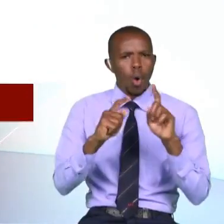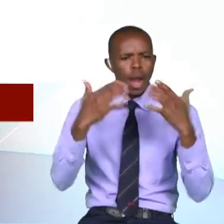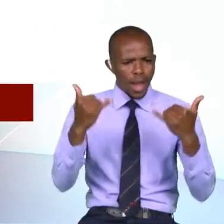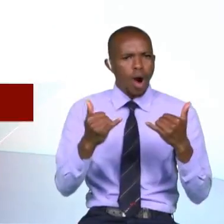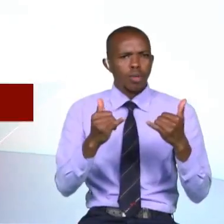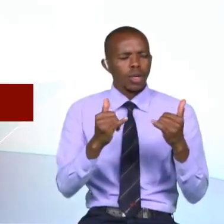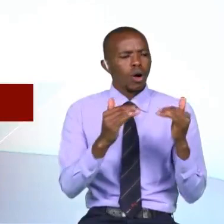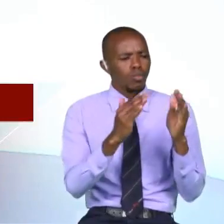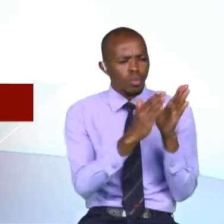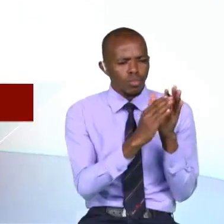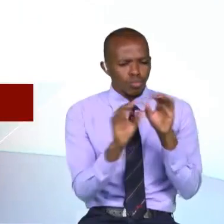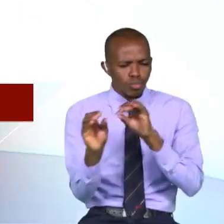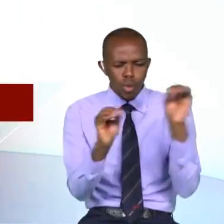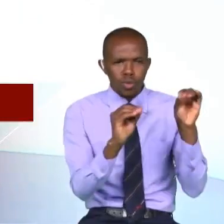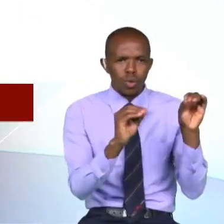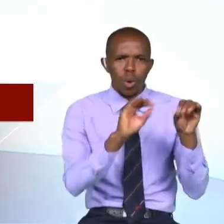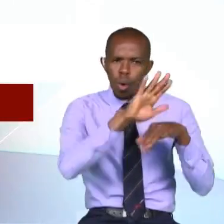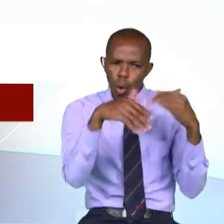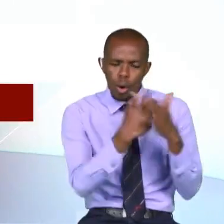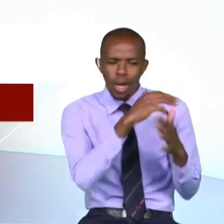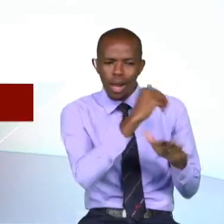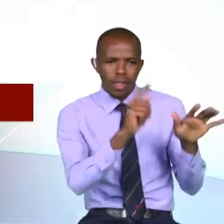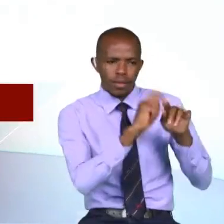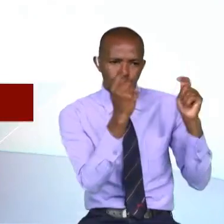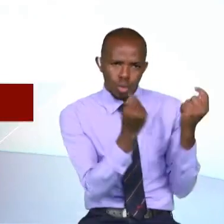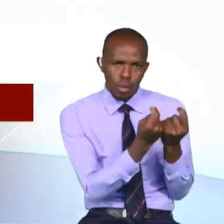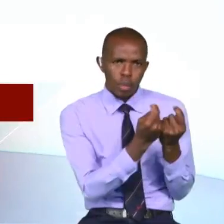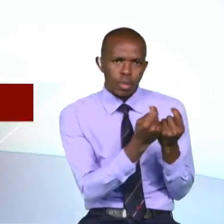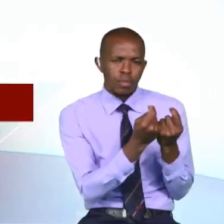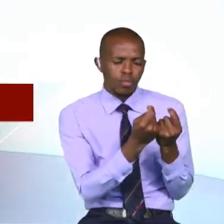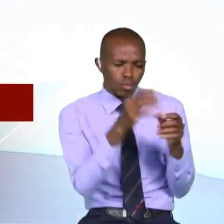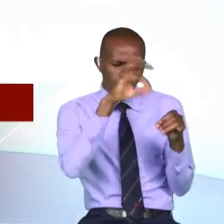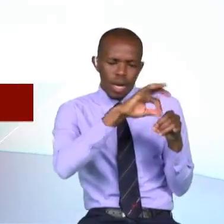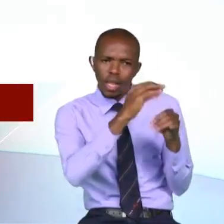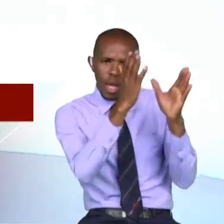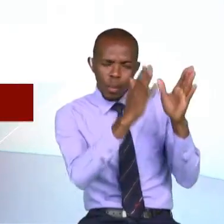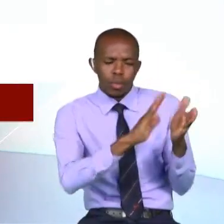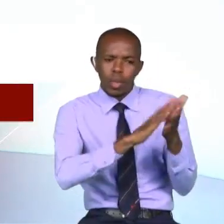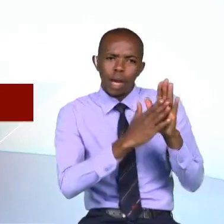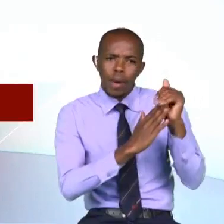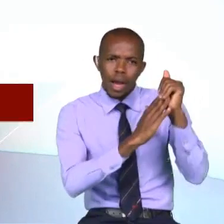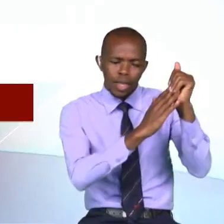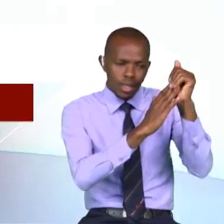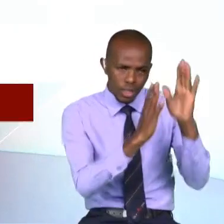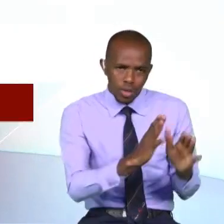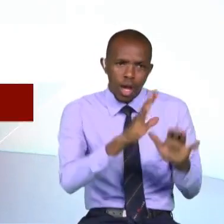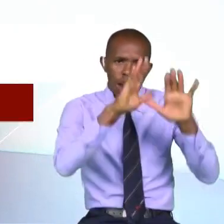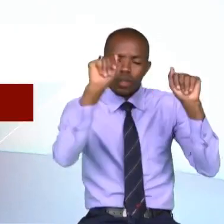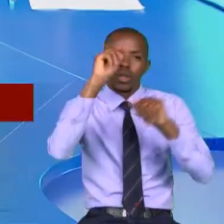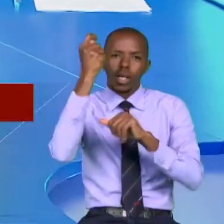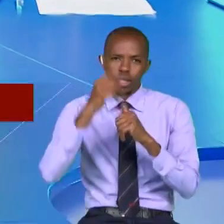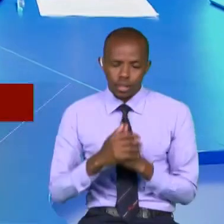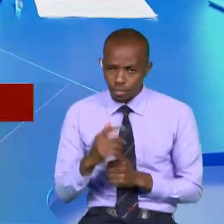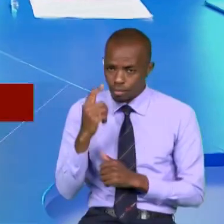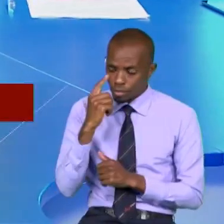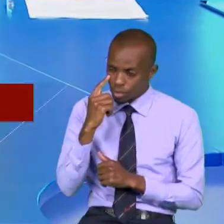it further and say that all these other tribes, even if you elect an Ogiek today, he can be the leader, the president of this country called Kenya. You